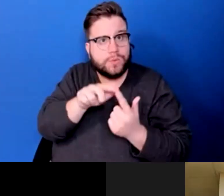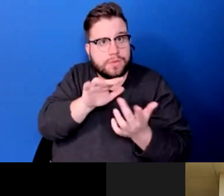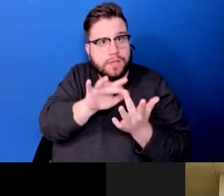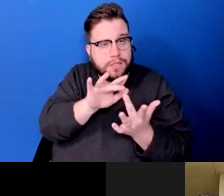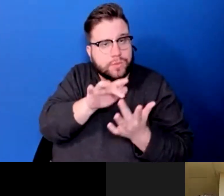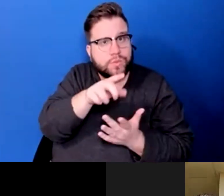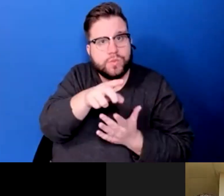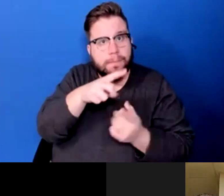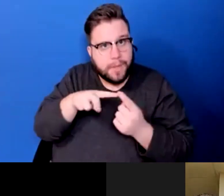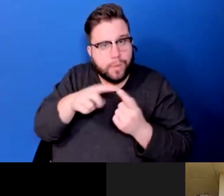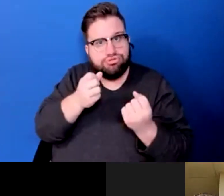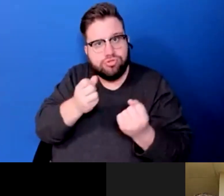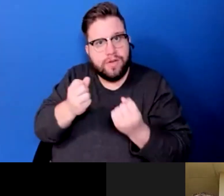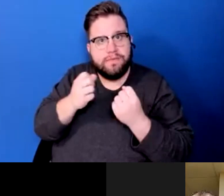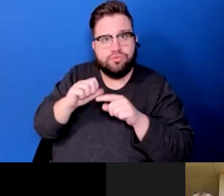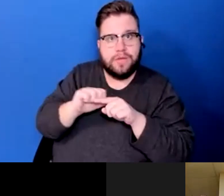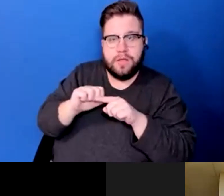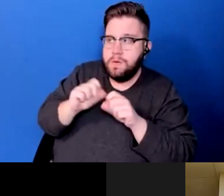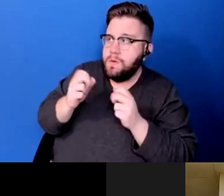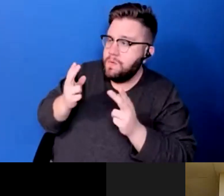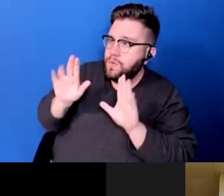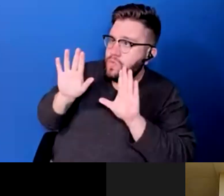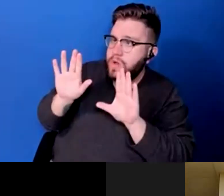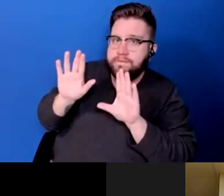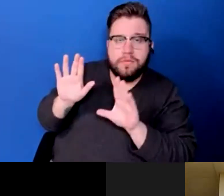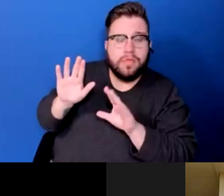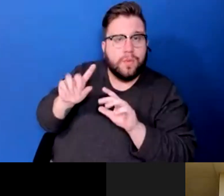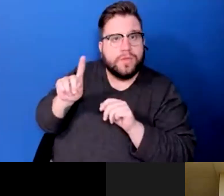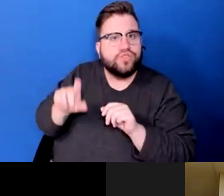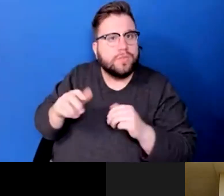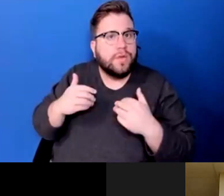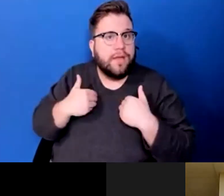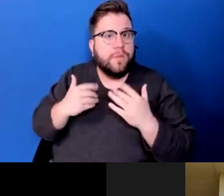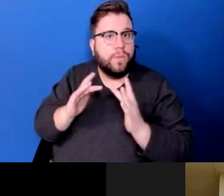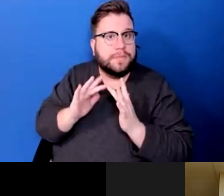you. Oh, wonderful question. We